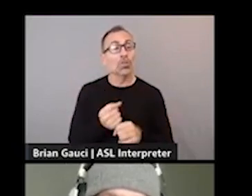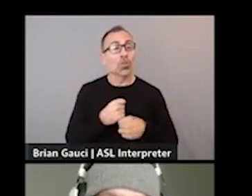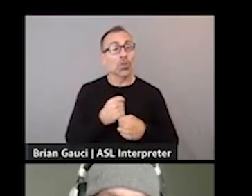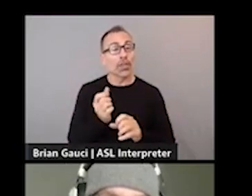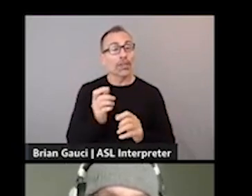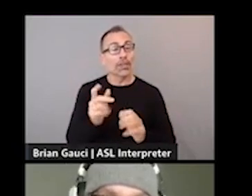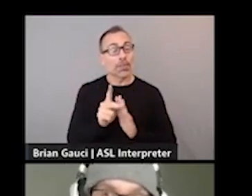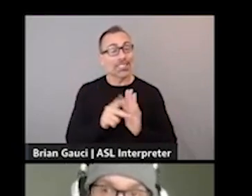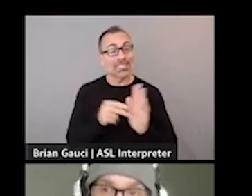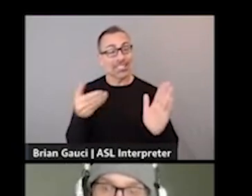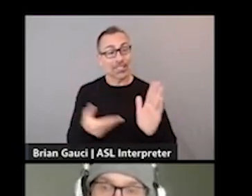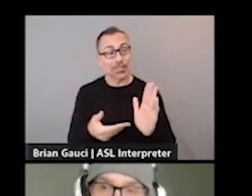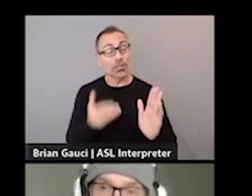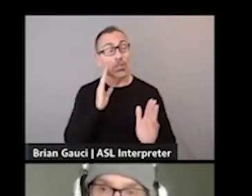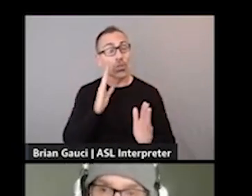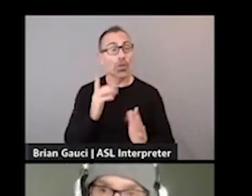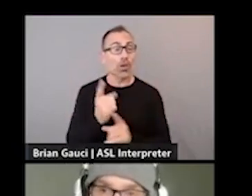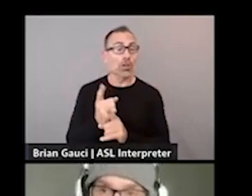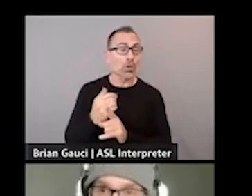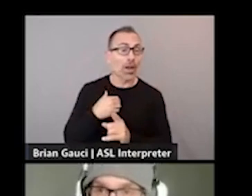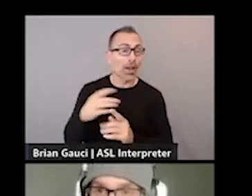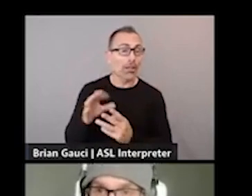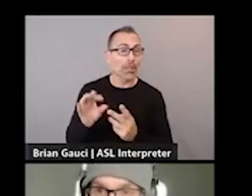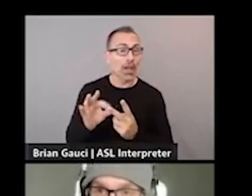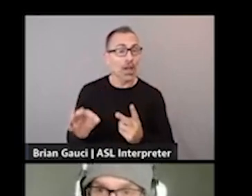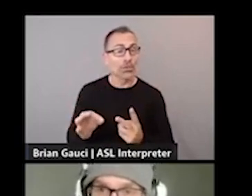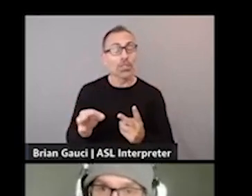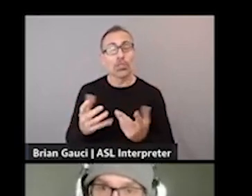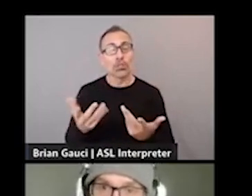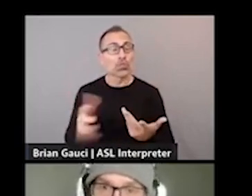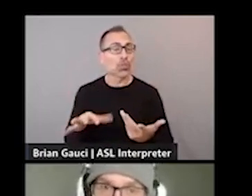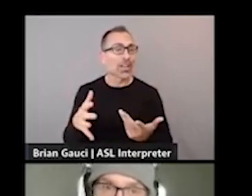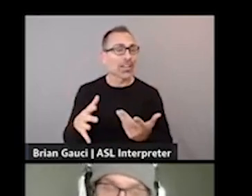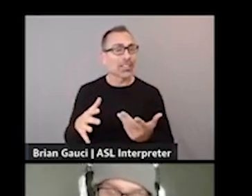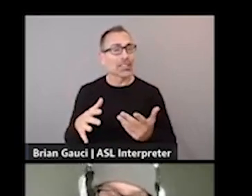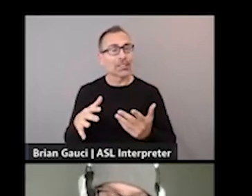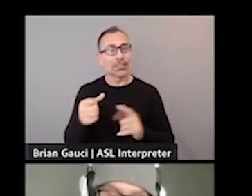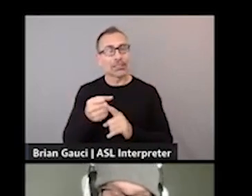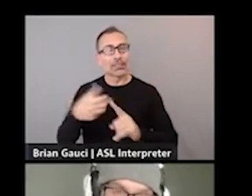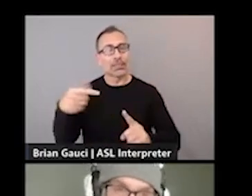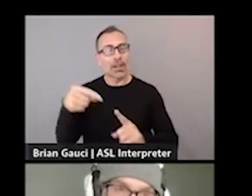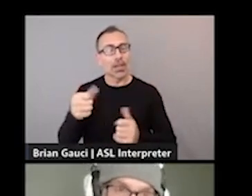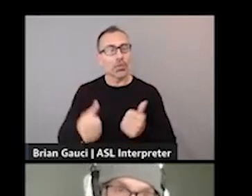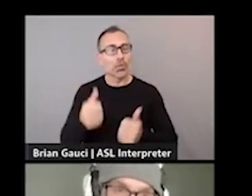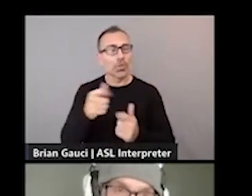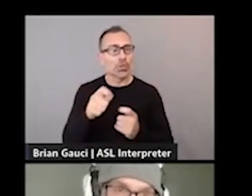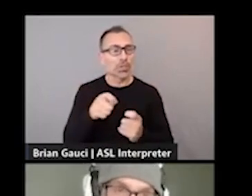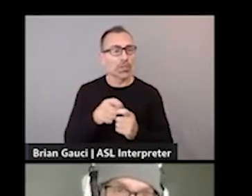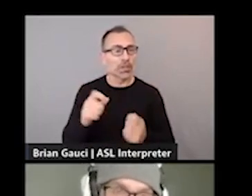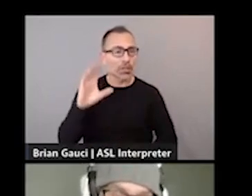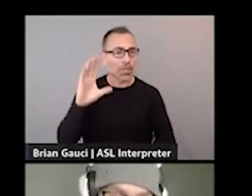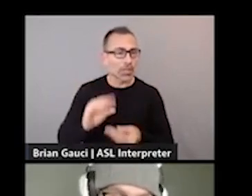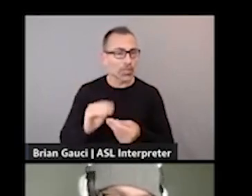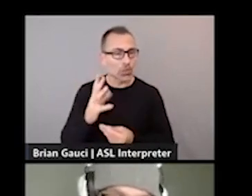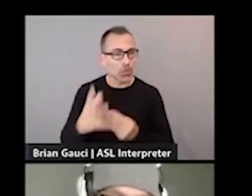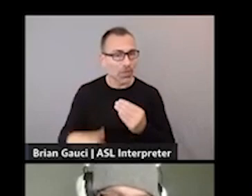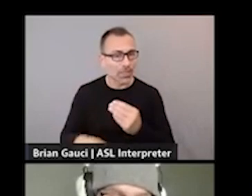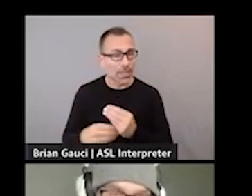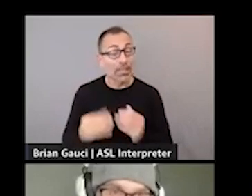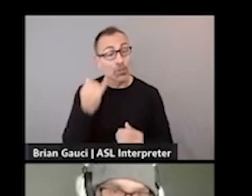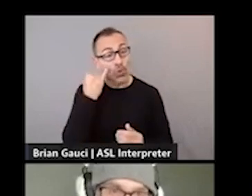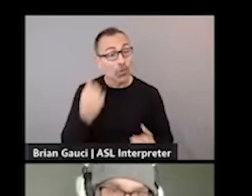have an option to kind of define what particular collection you want to add. So if you have